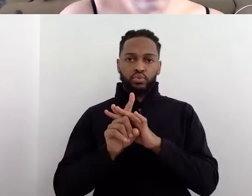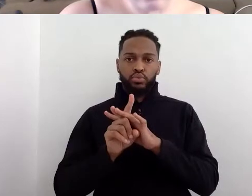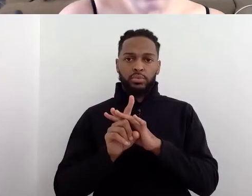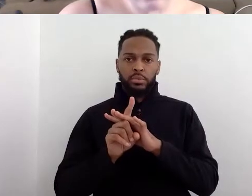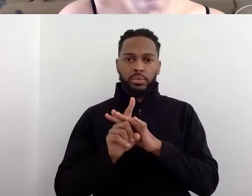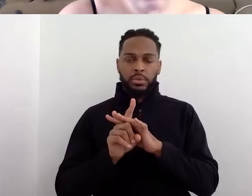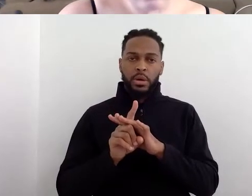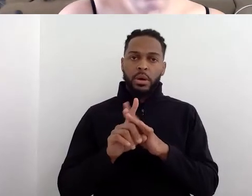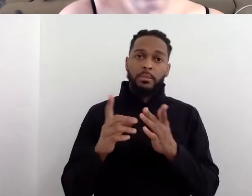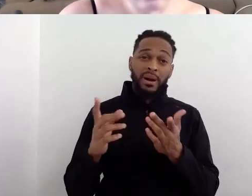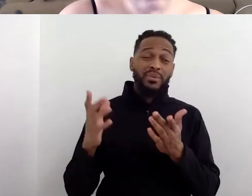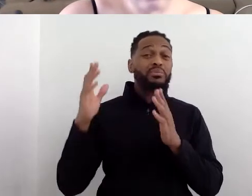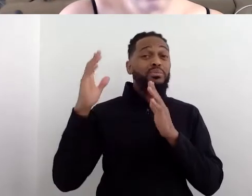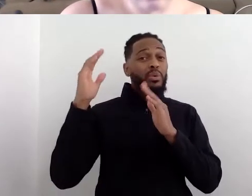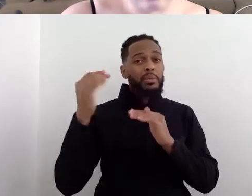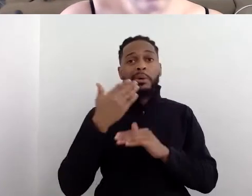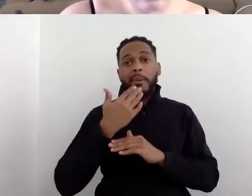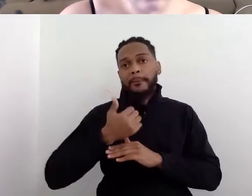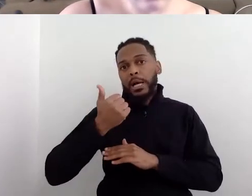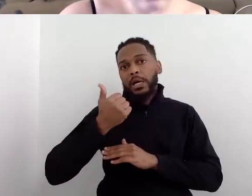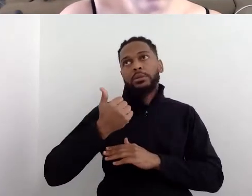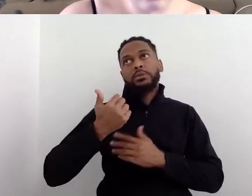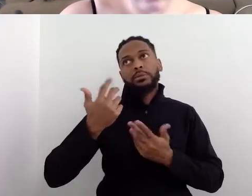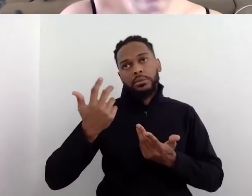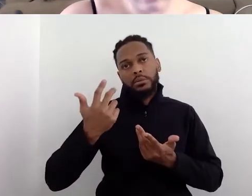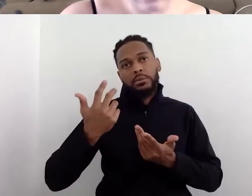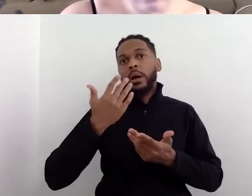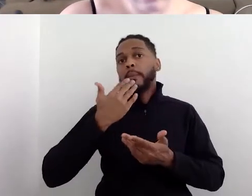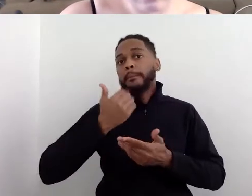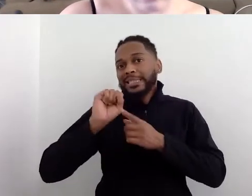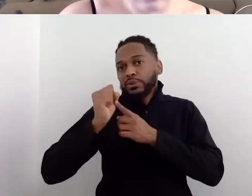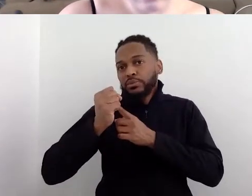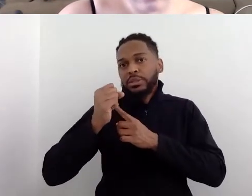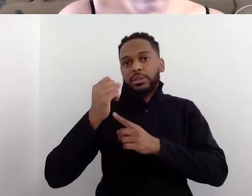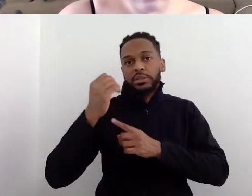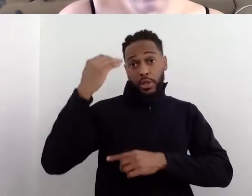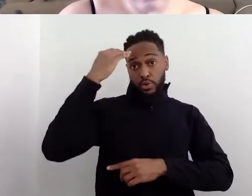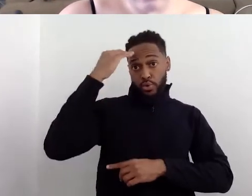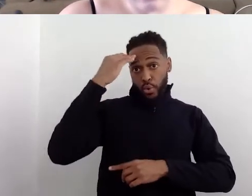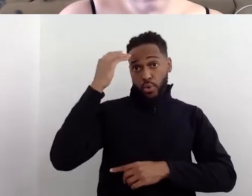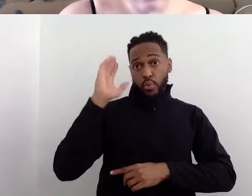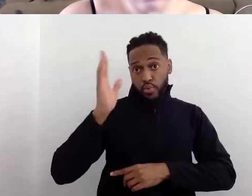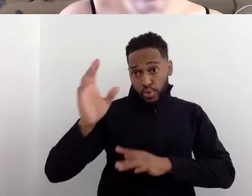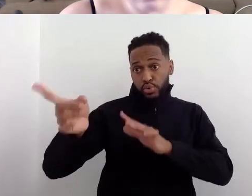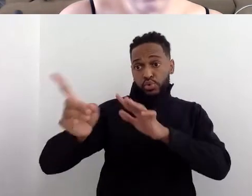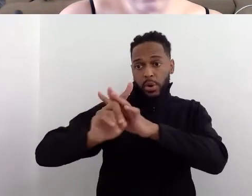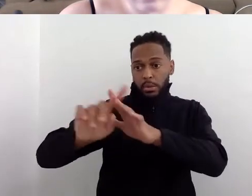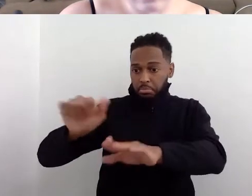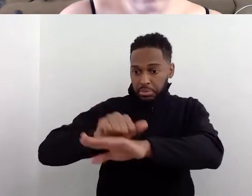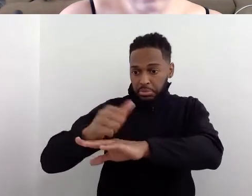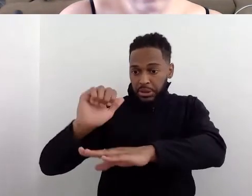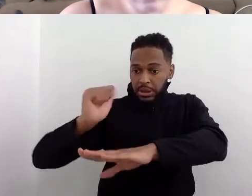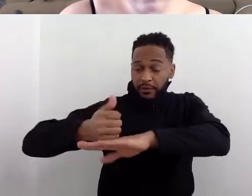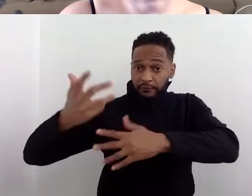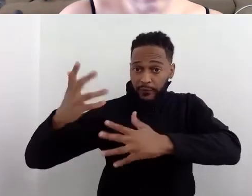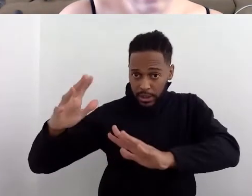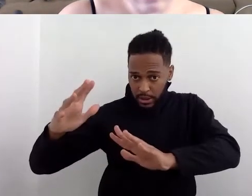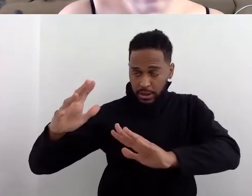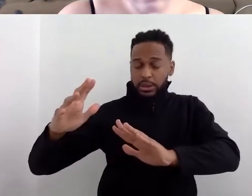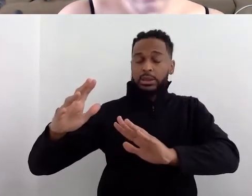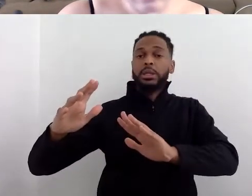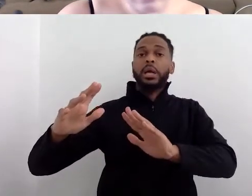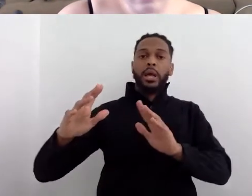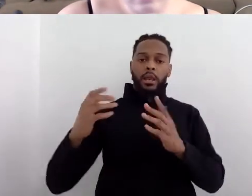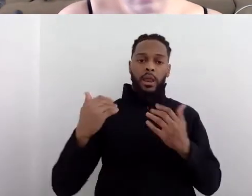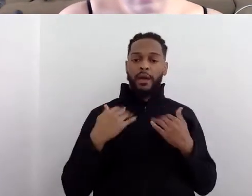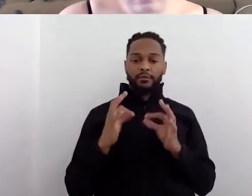coming. So, and have all that ready so you don't have to worry about it. But I know at Mount Sinai, we have that available. It just, by the time you come